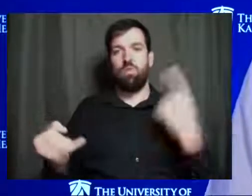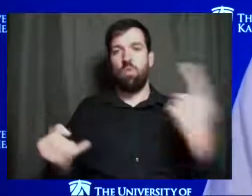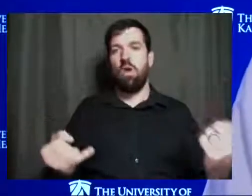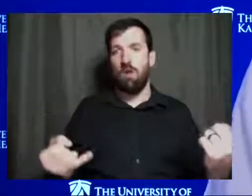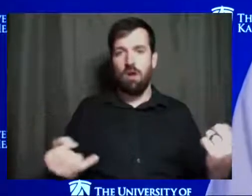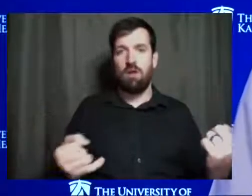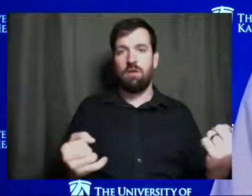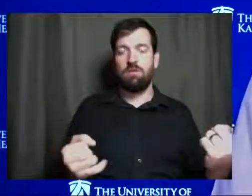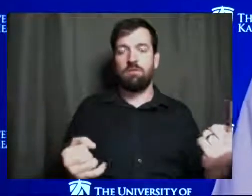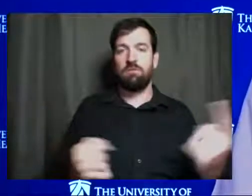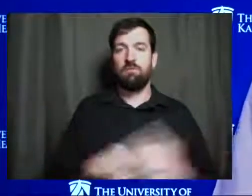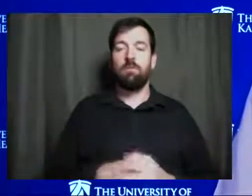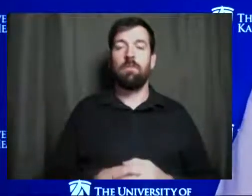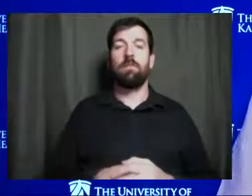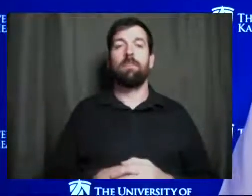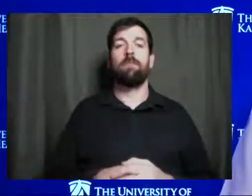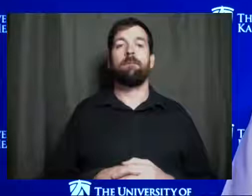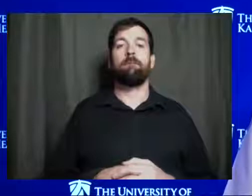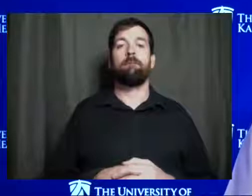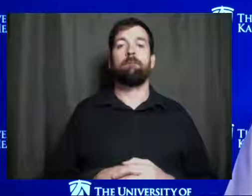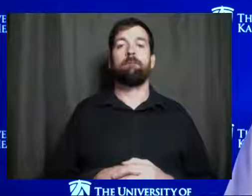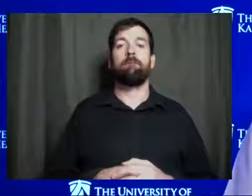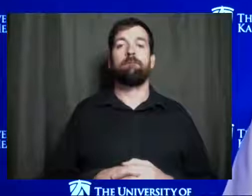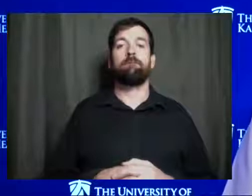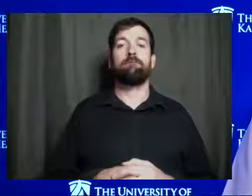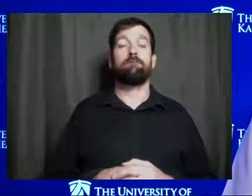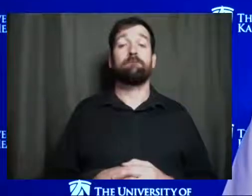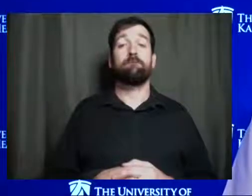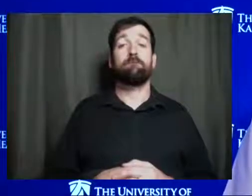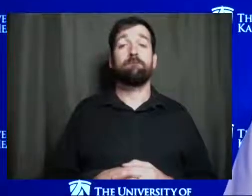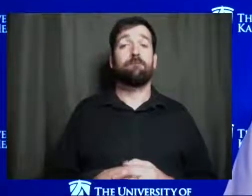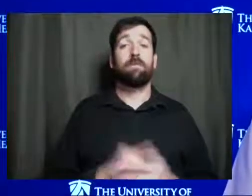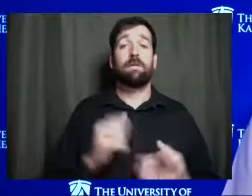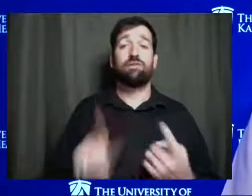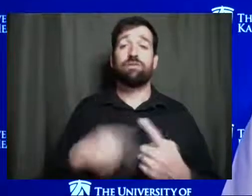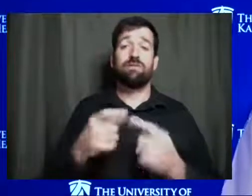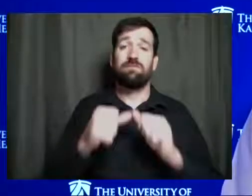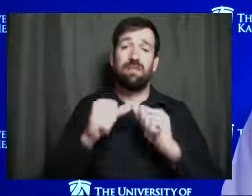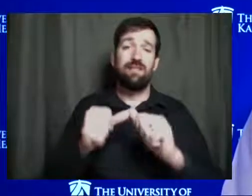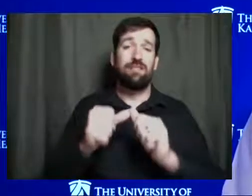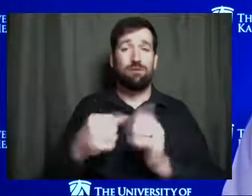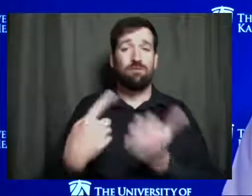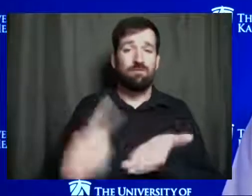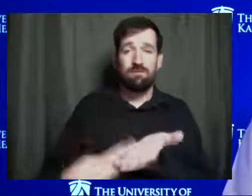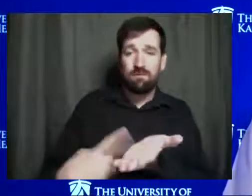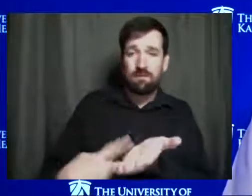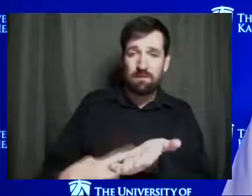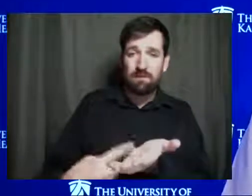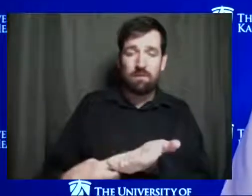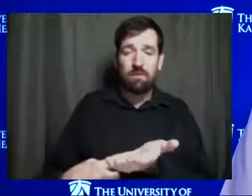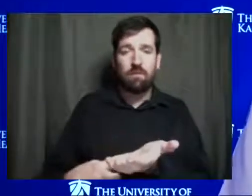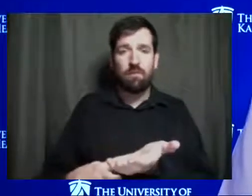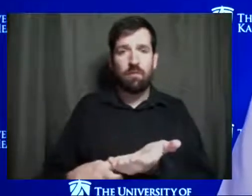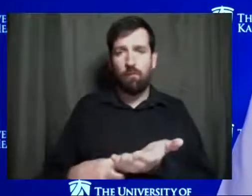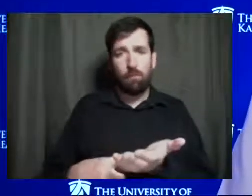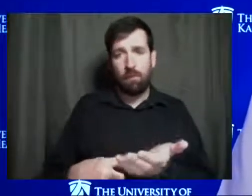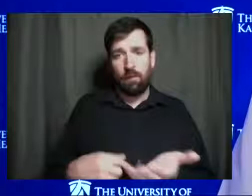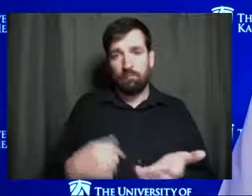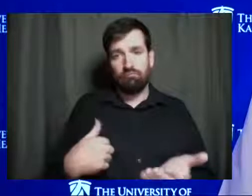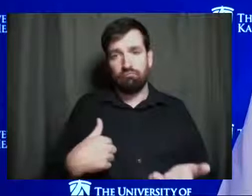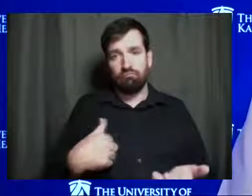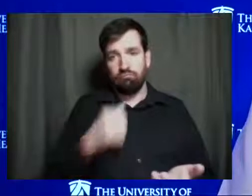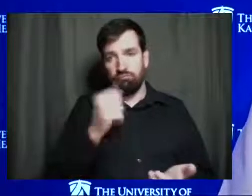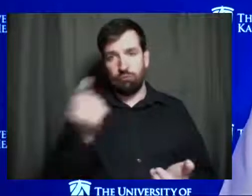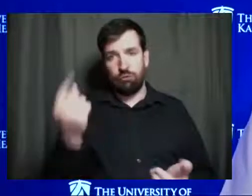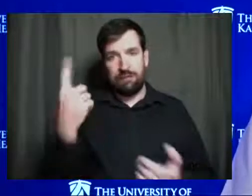recommended booster at the end. I think it's just continuing to talk to him and don't really understand the reasons. We know that there are several